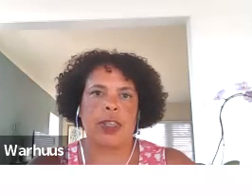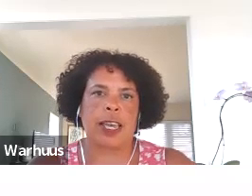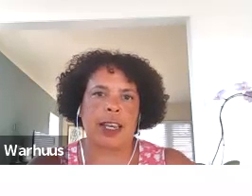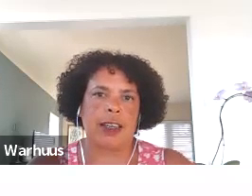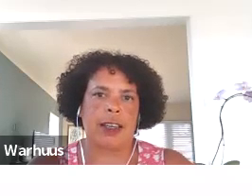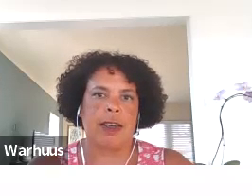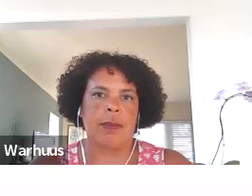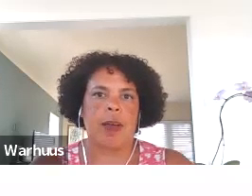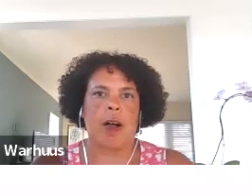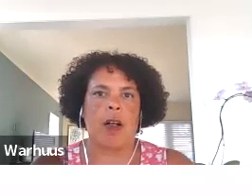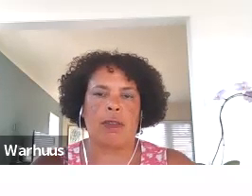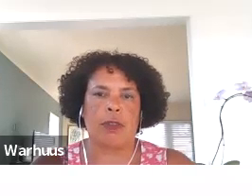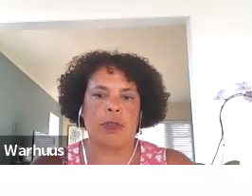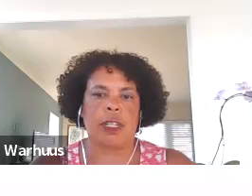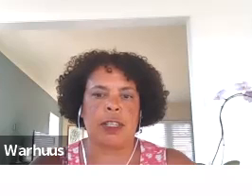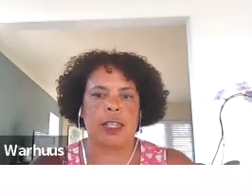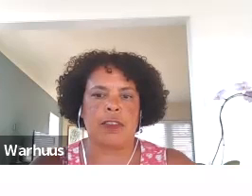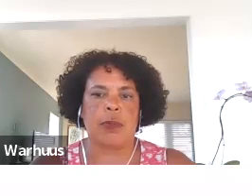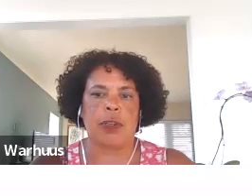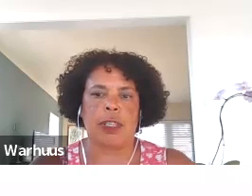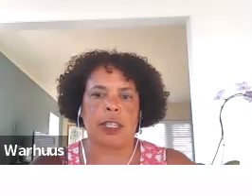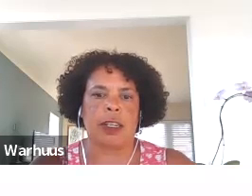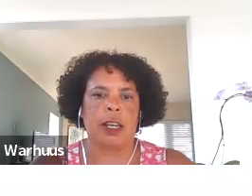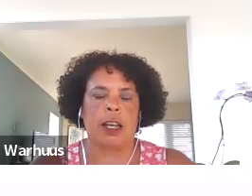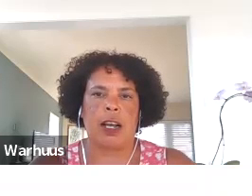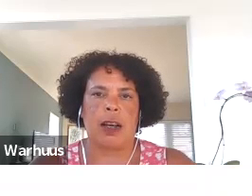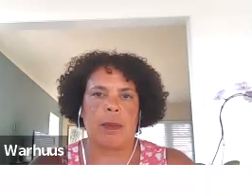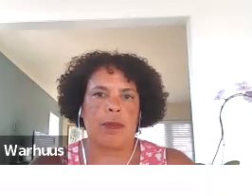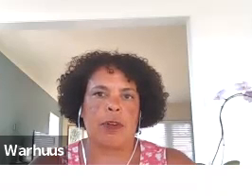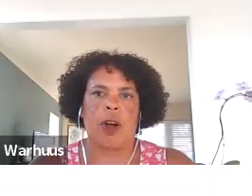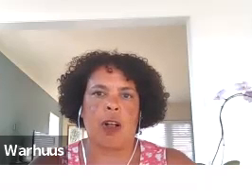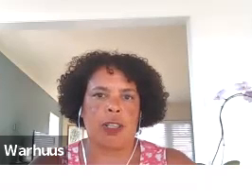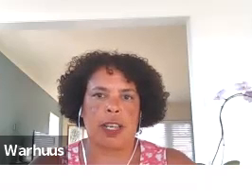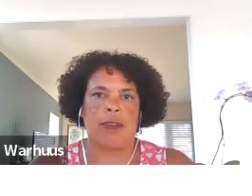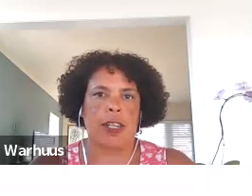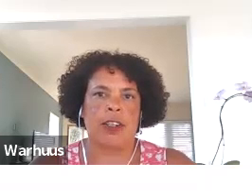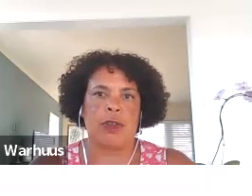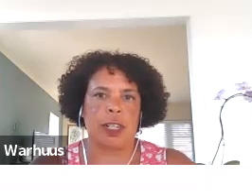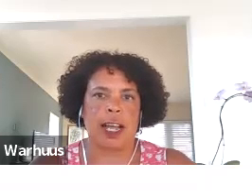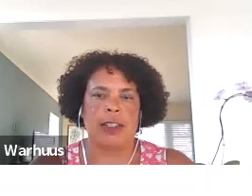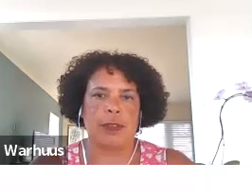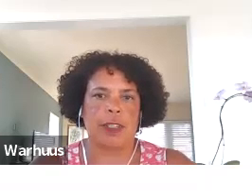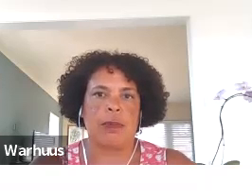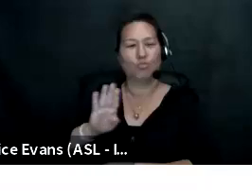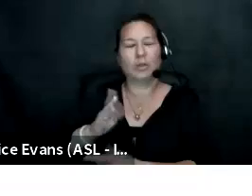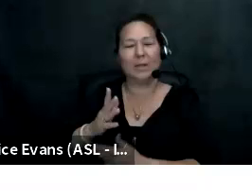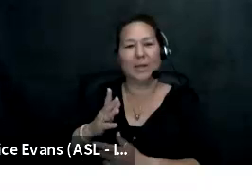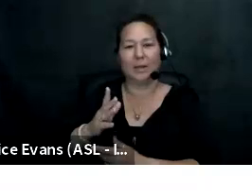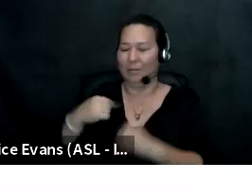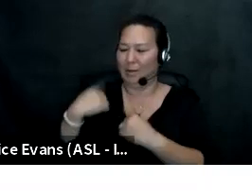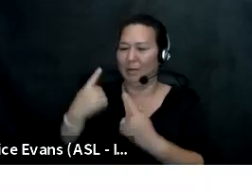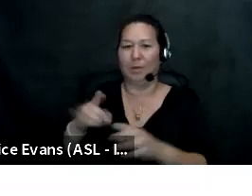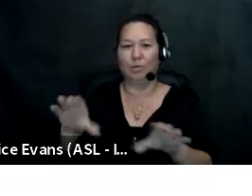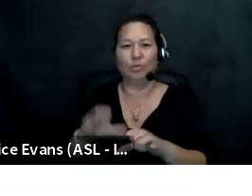to thank all of those in the City of Berkeley for all that they have done over the last 15